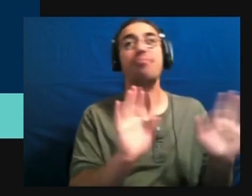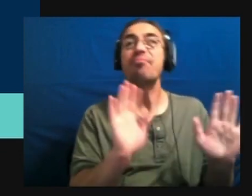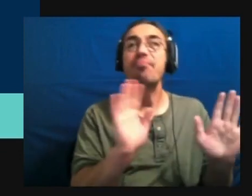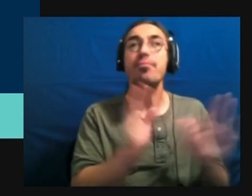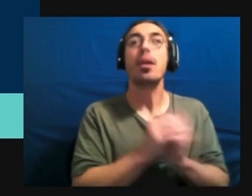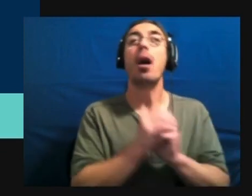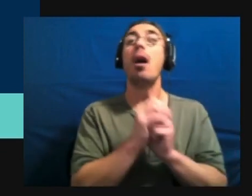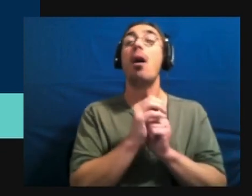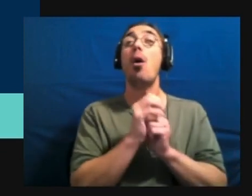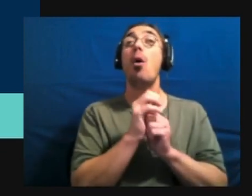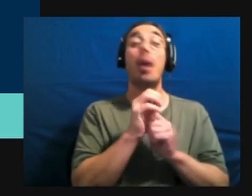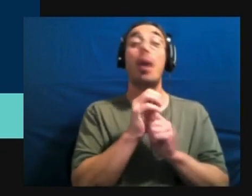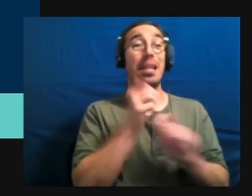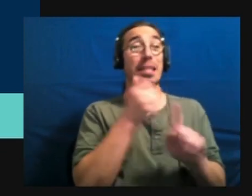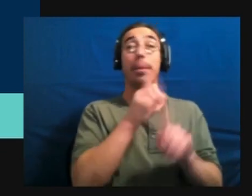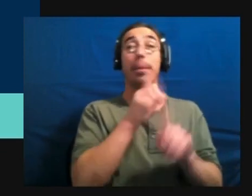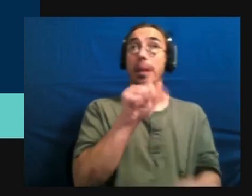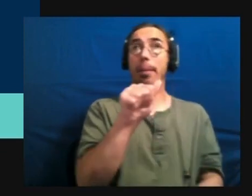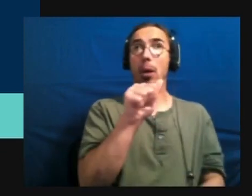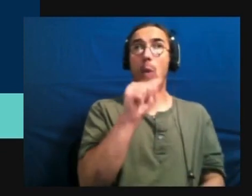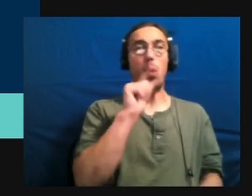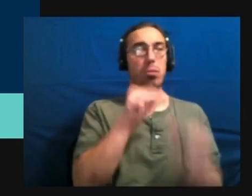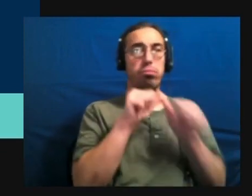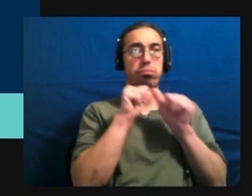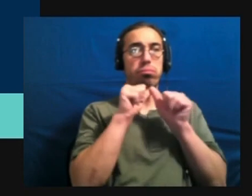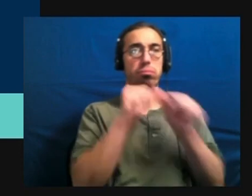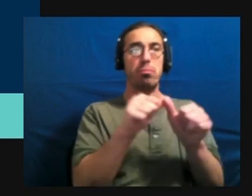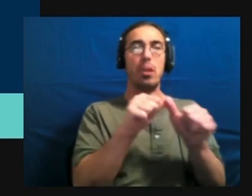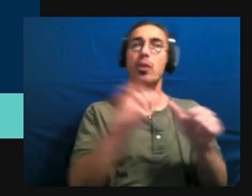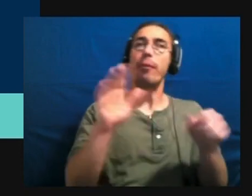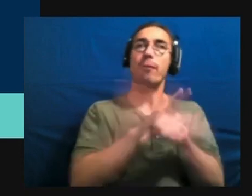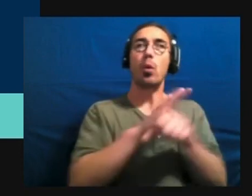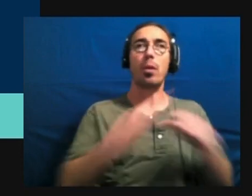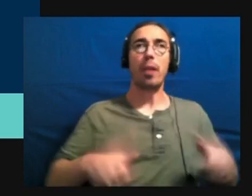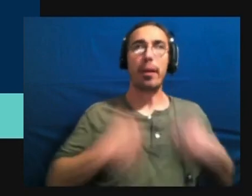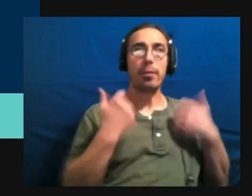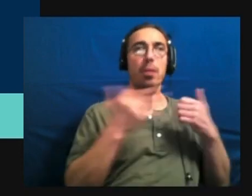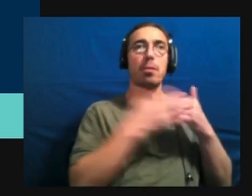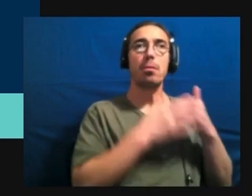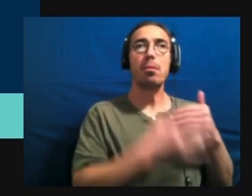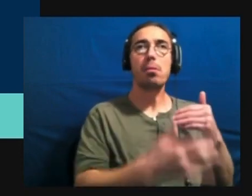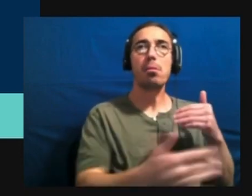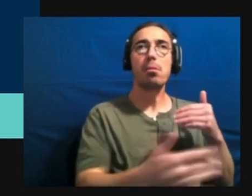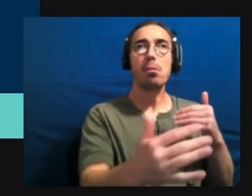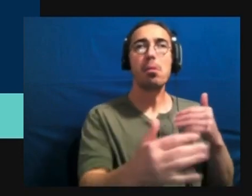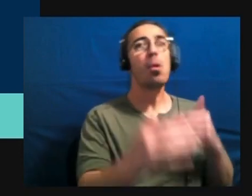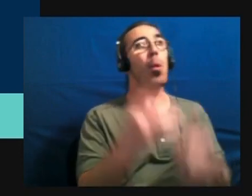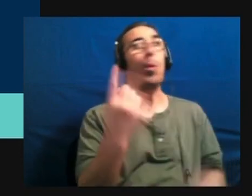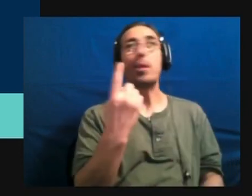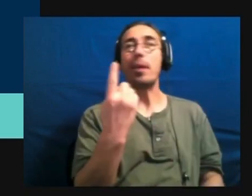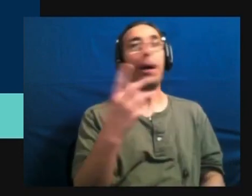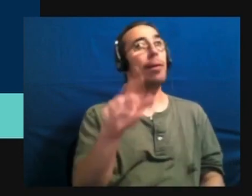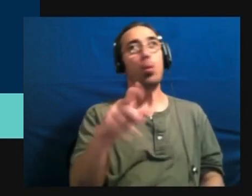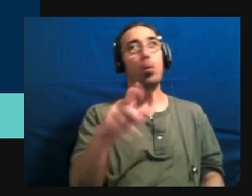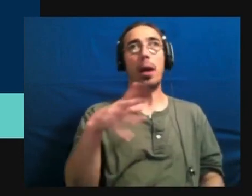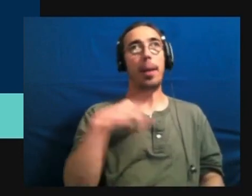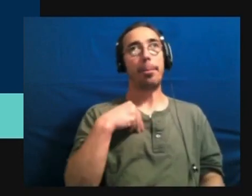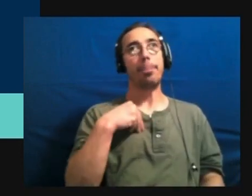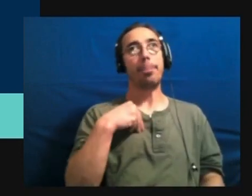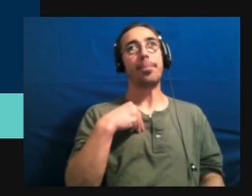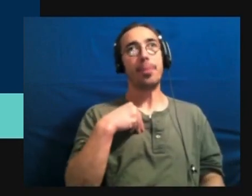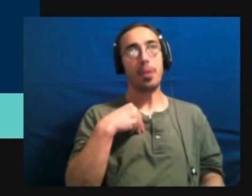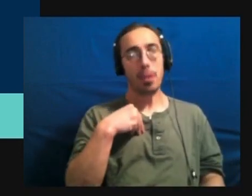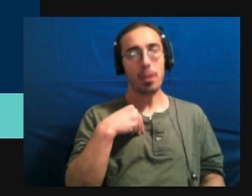a disability that will be there for a child's entire life, and that is just, something that we need to accept. There's